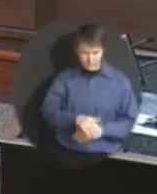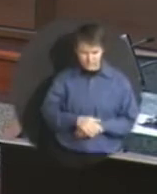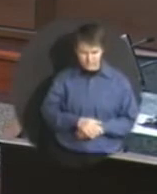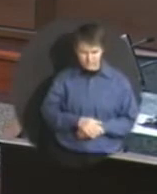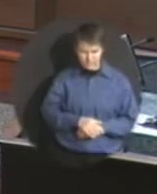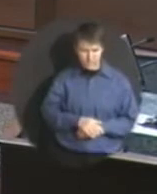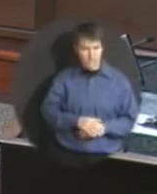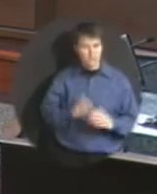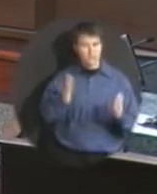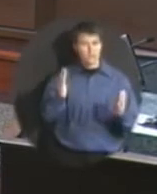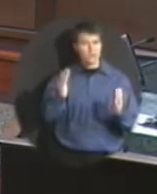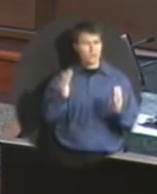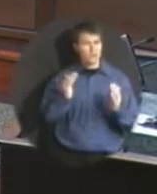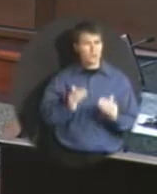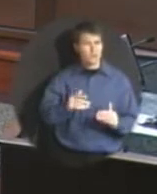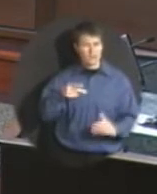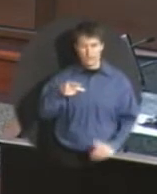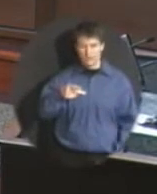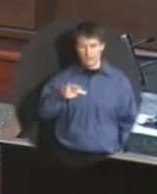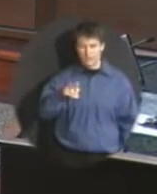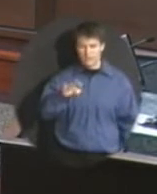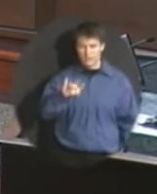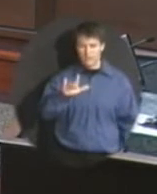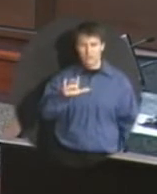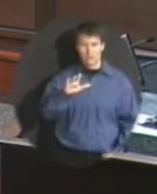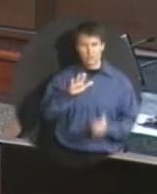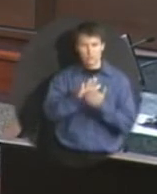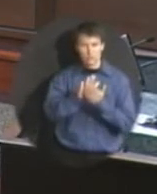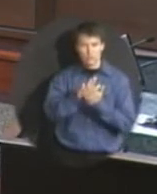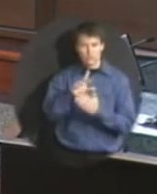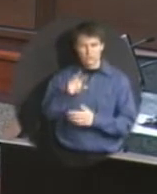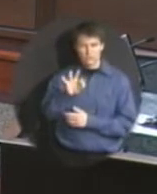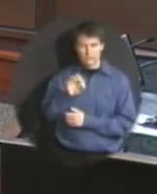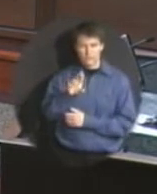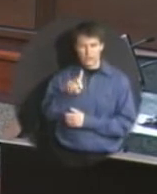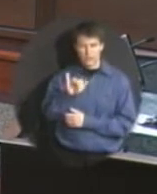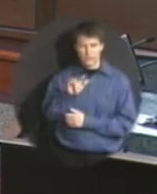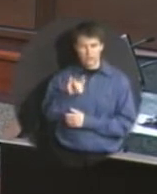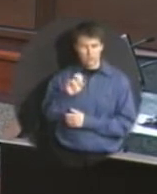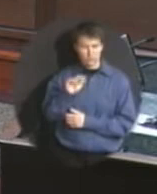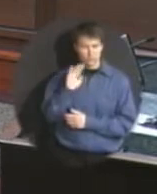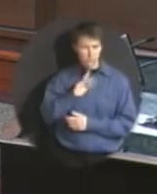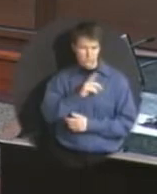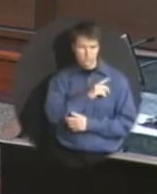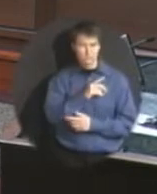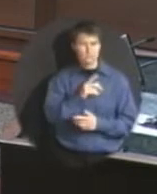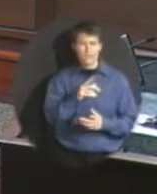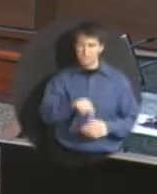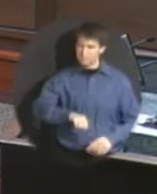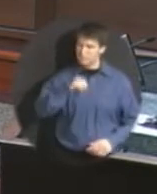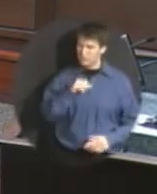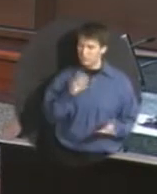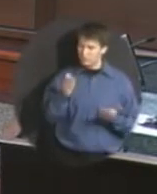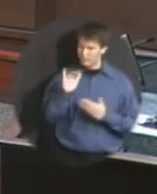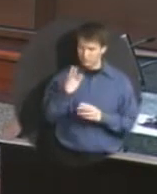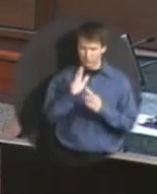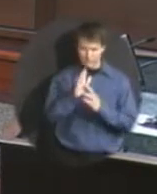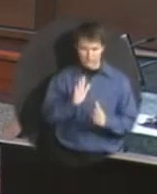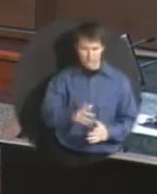And Next on the list is the Public Schools Foundation Board, and I was proud to serve on as a representative last